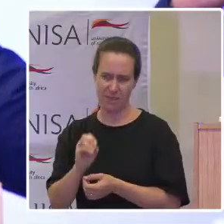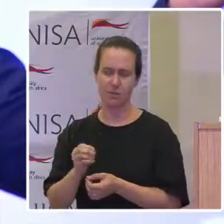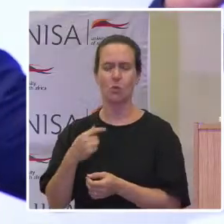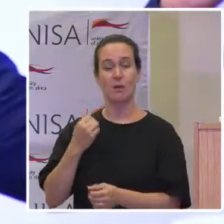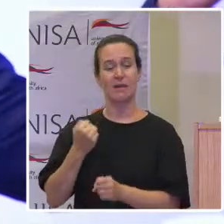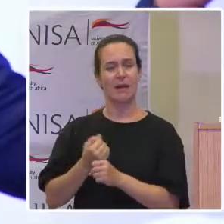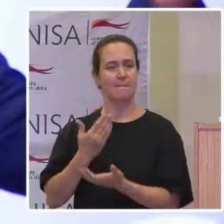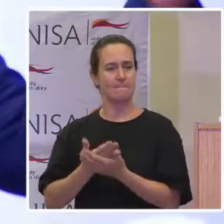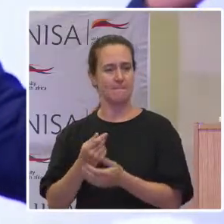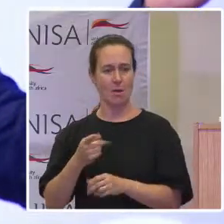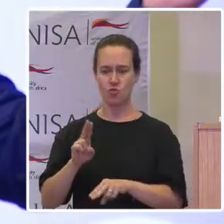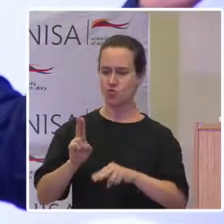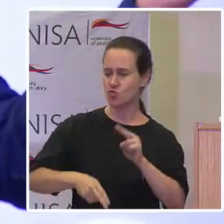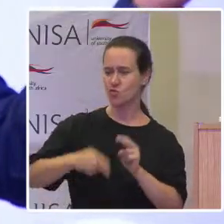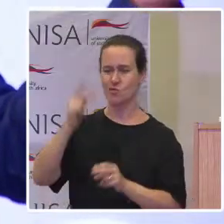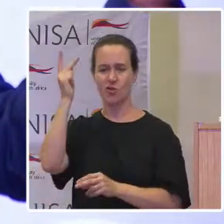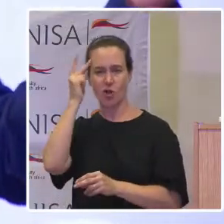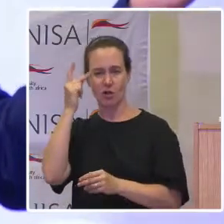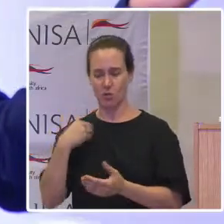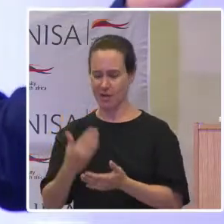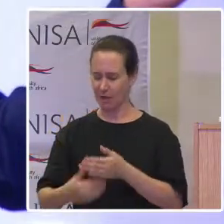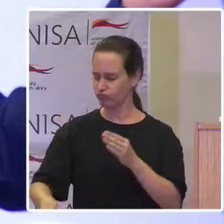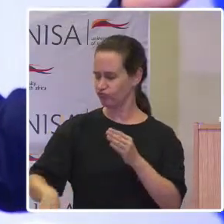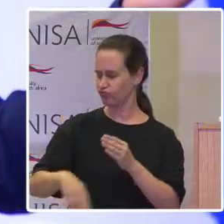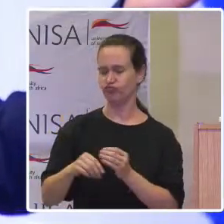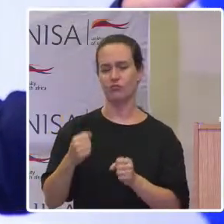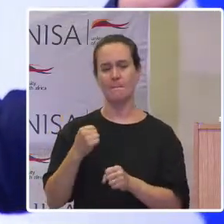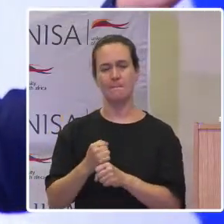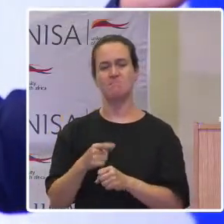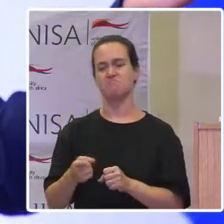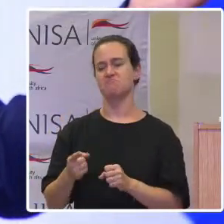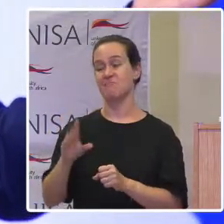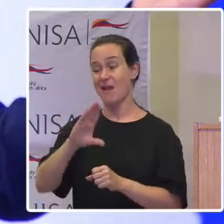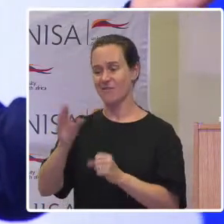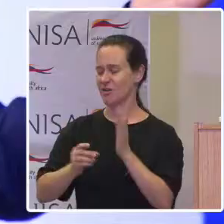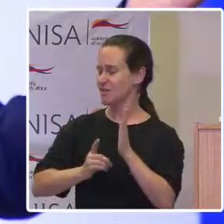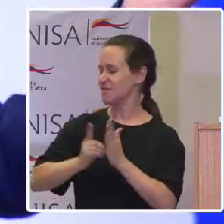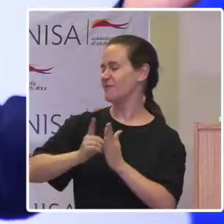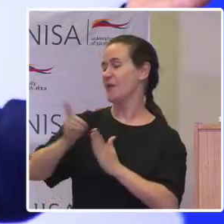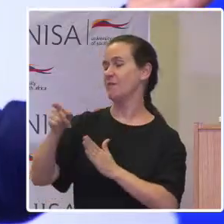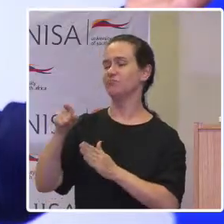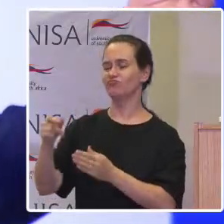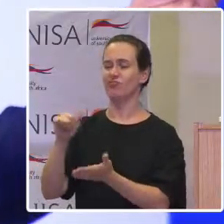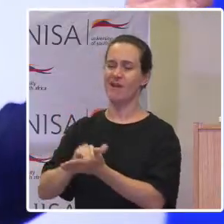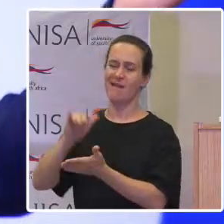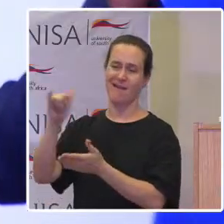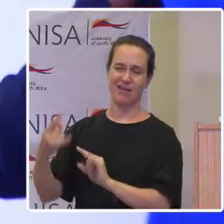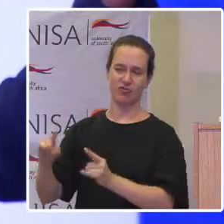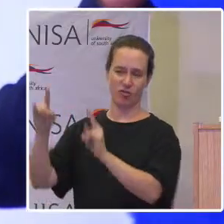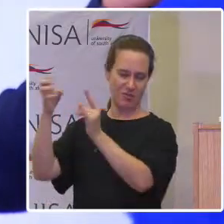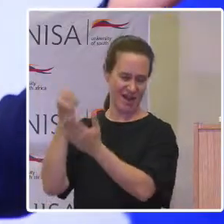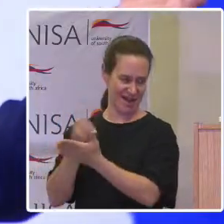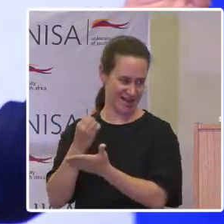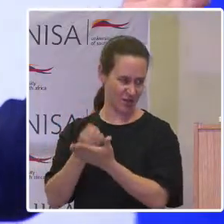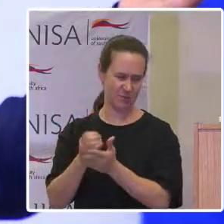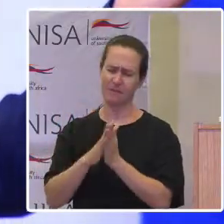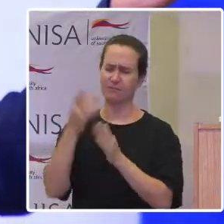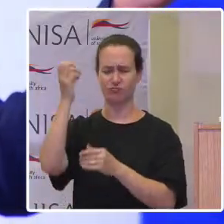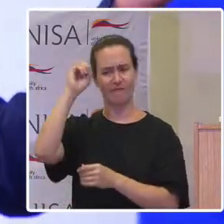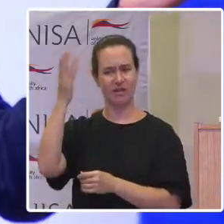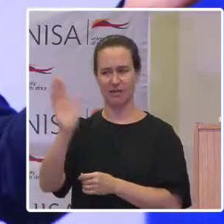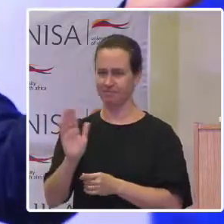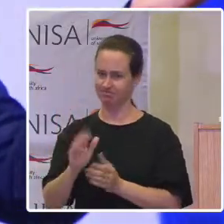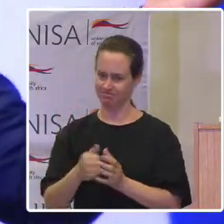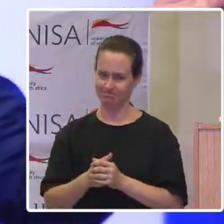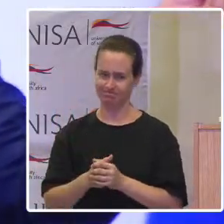produce new knowledge and add to the development of Africa and the Aerotropolis economy. Do not forget, before